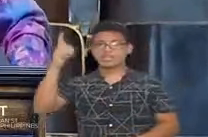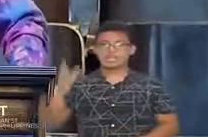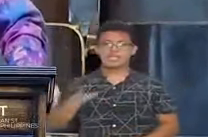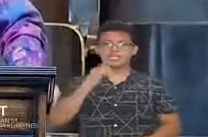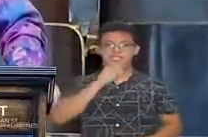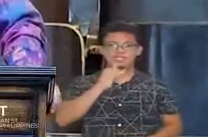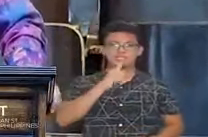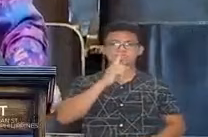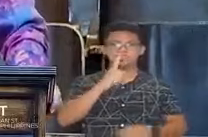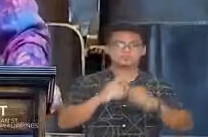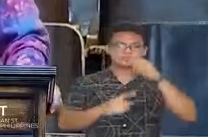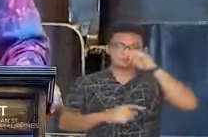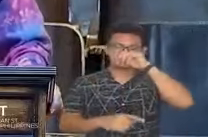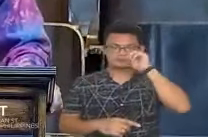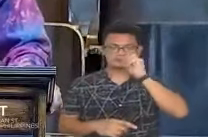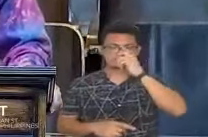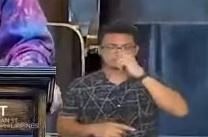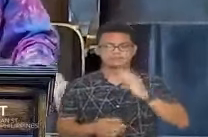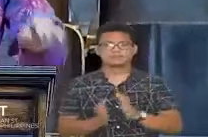My son,